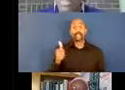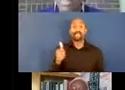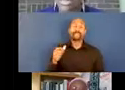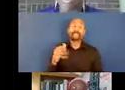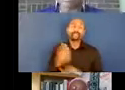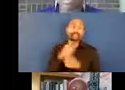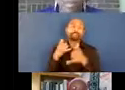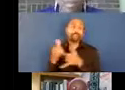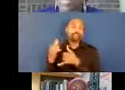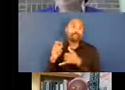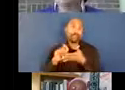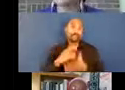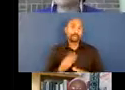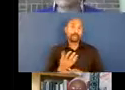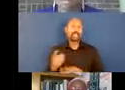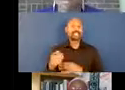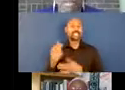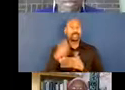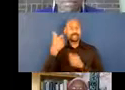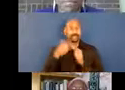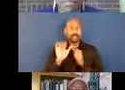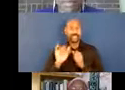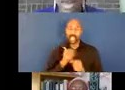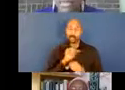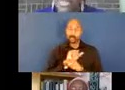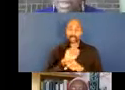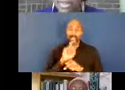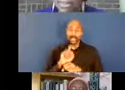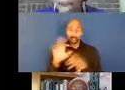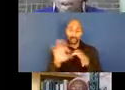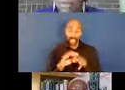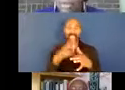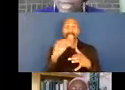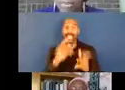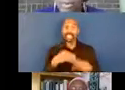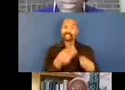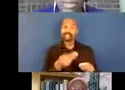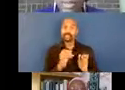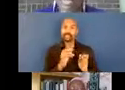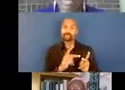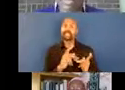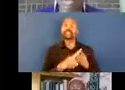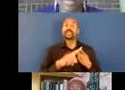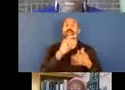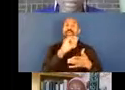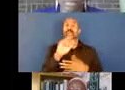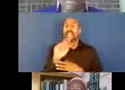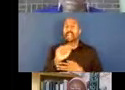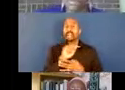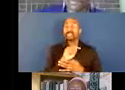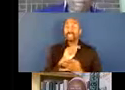work should connect to community and contribute to art. I'm indebted to the powerful example of these scholars who mentored